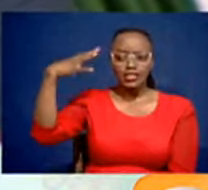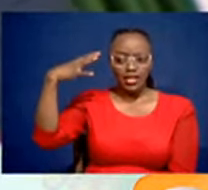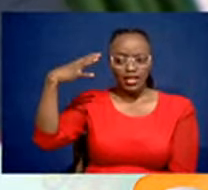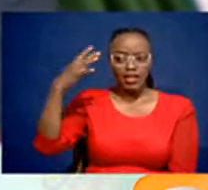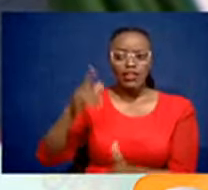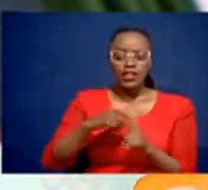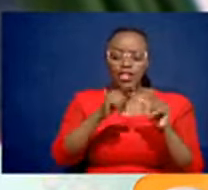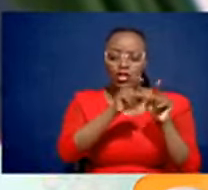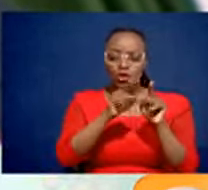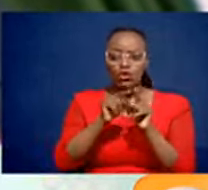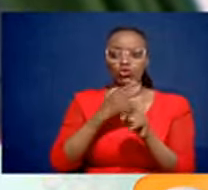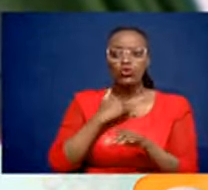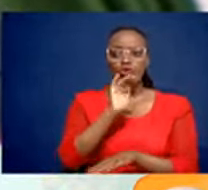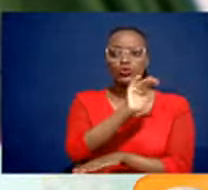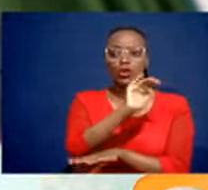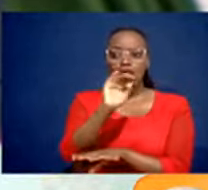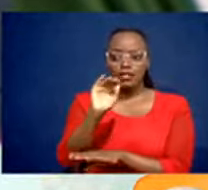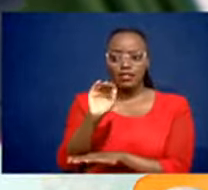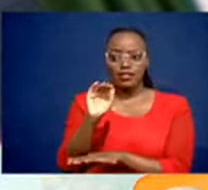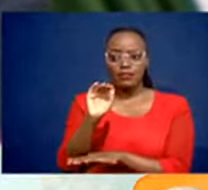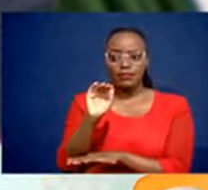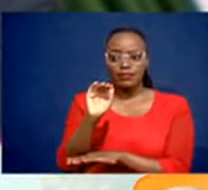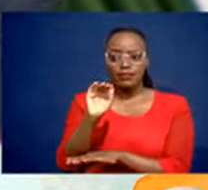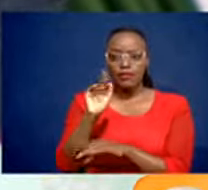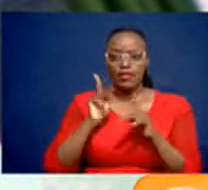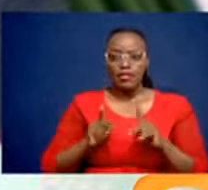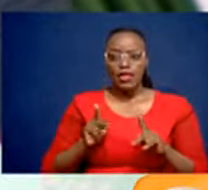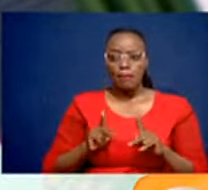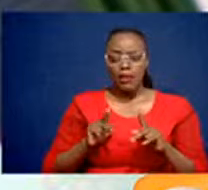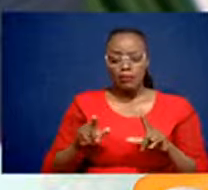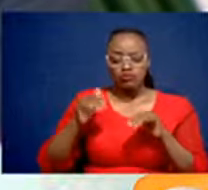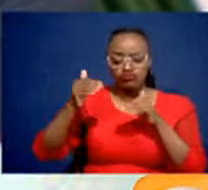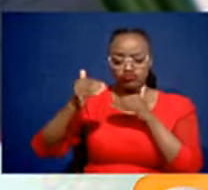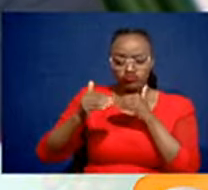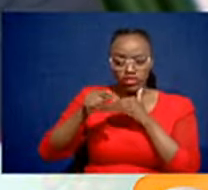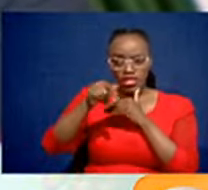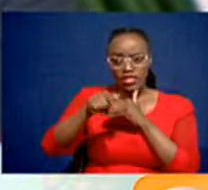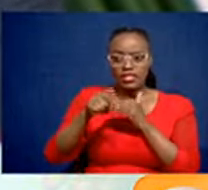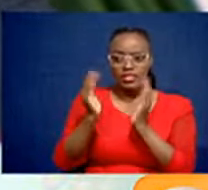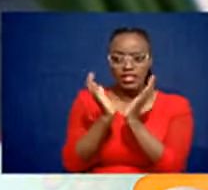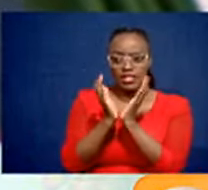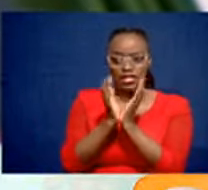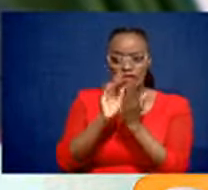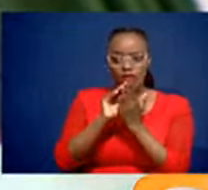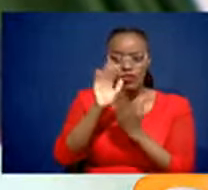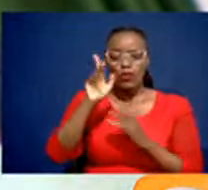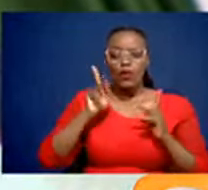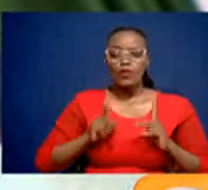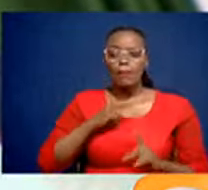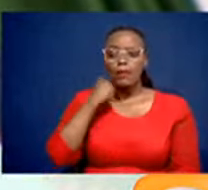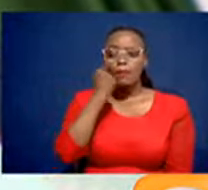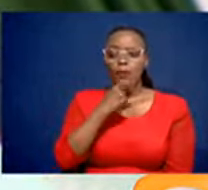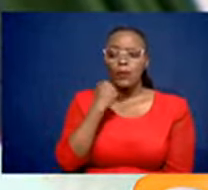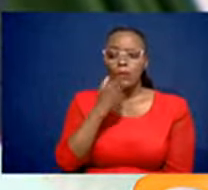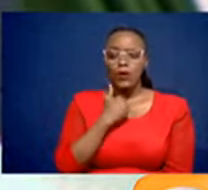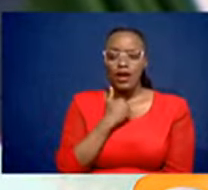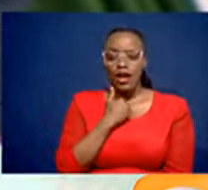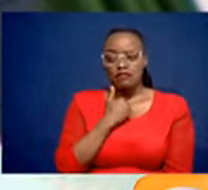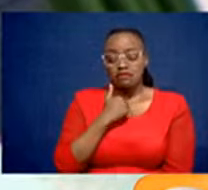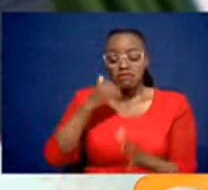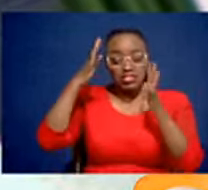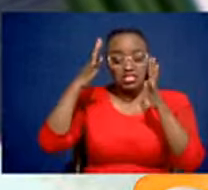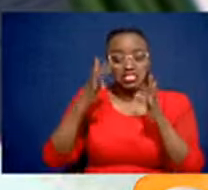But let me also ask the people around this stadium, especially those who have